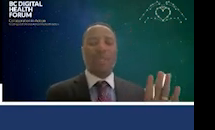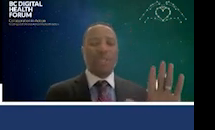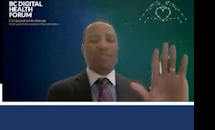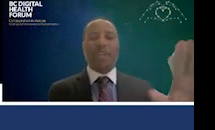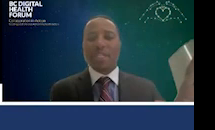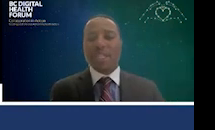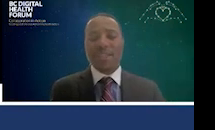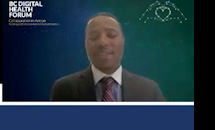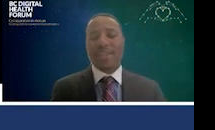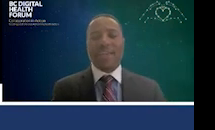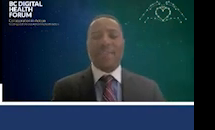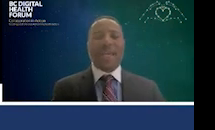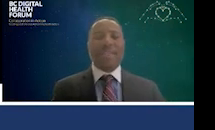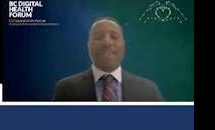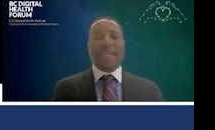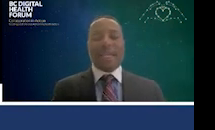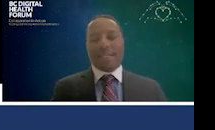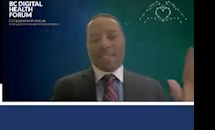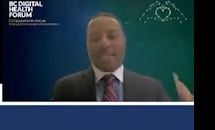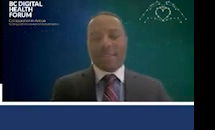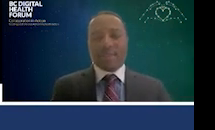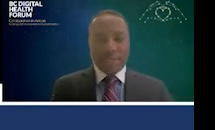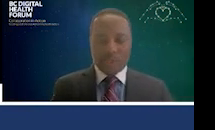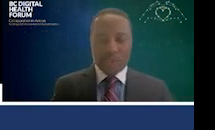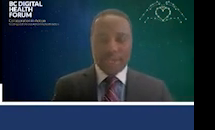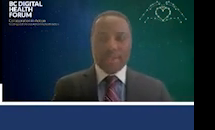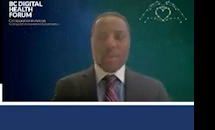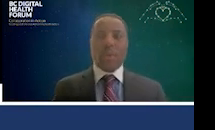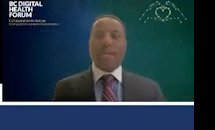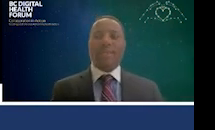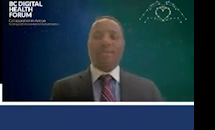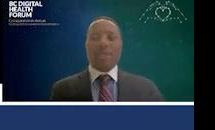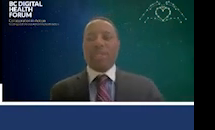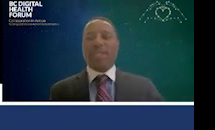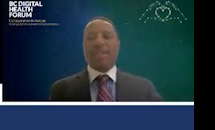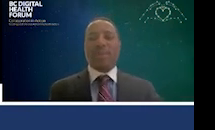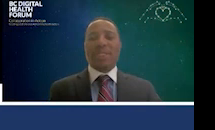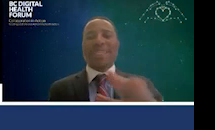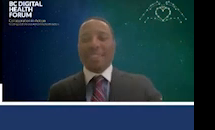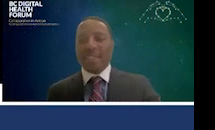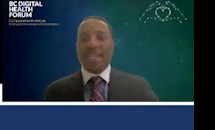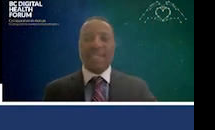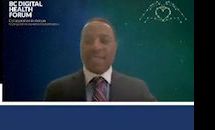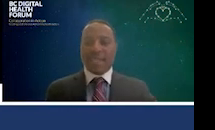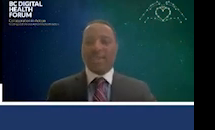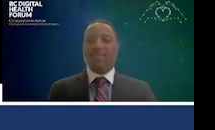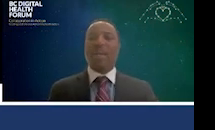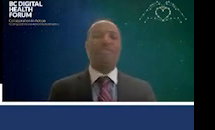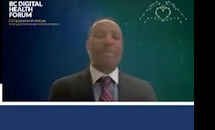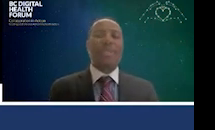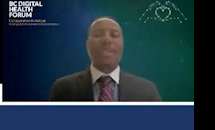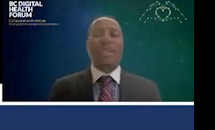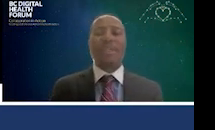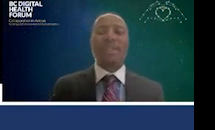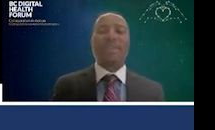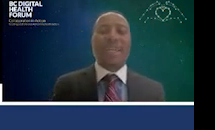is patient-facing, and that is the Health Connect registry, where the patient will get on the platform